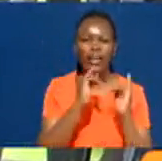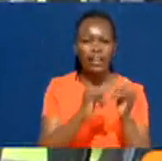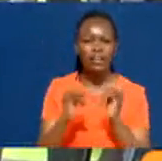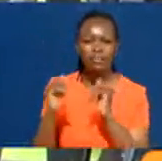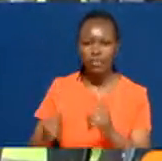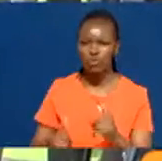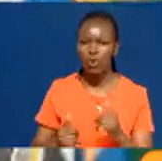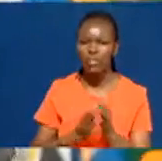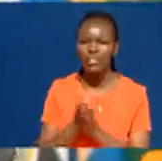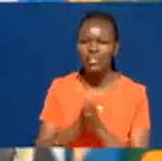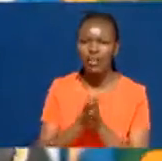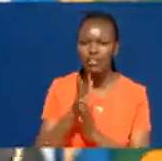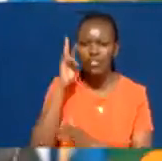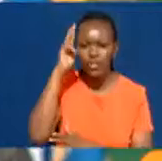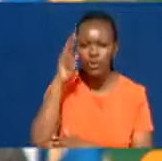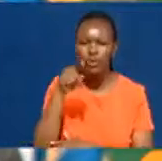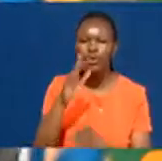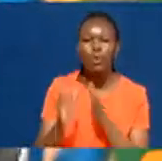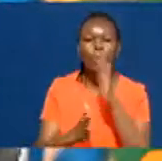one?